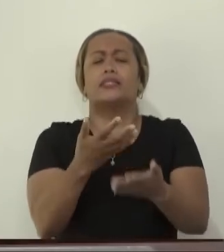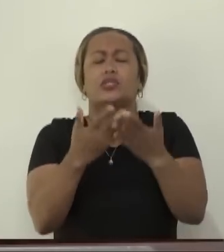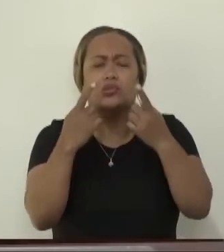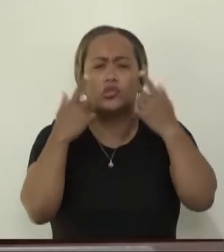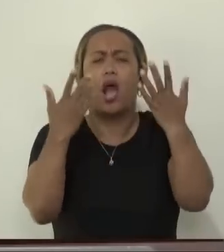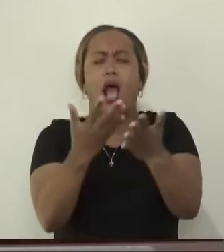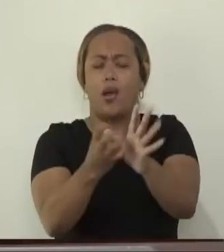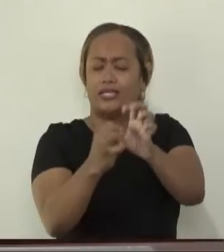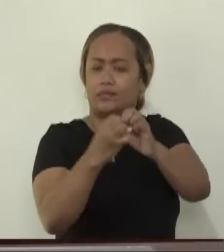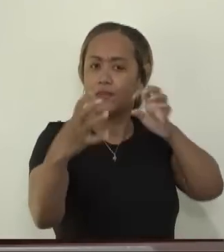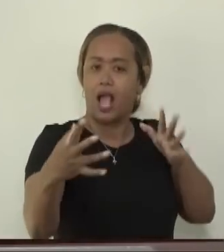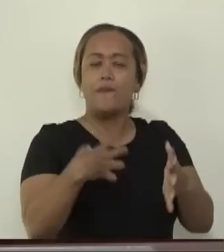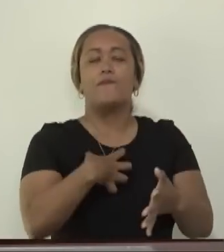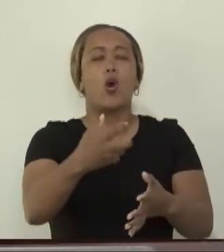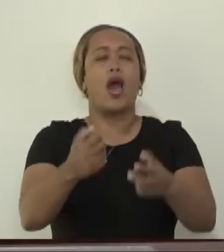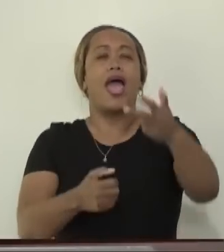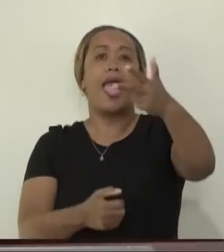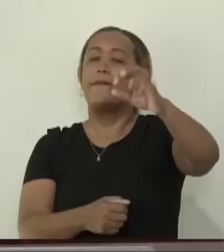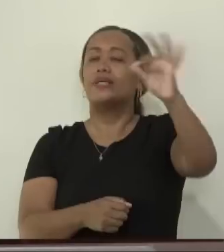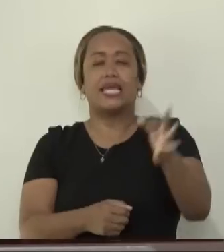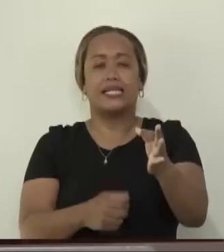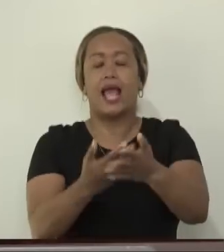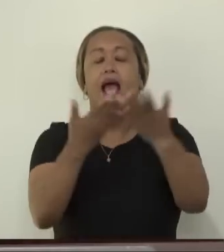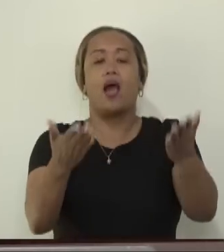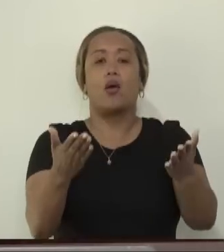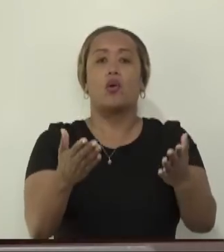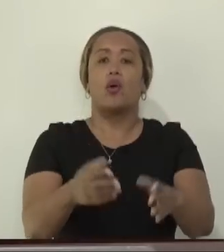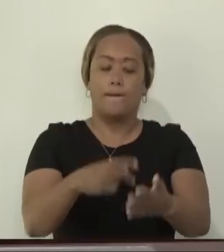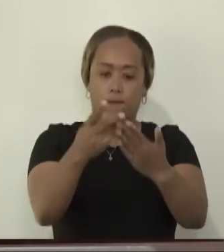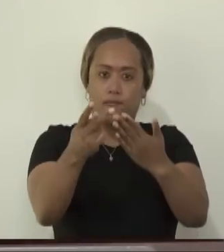to expand further by 8%, and it is